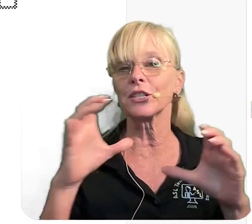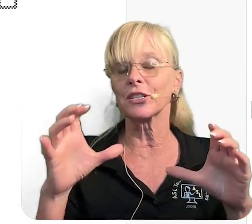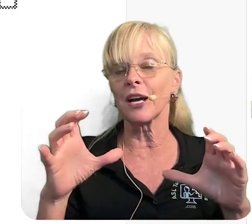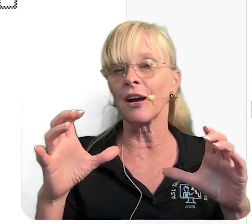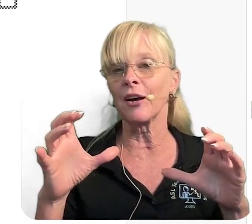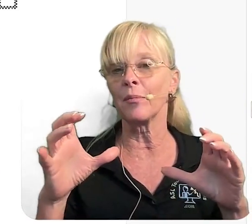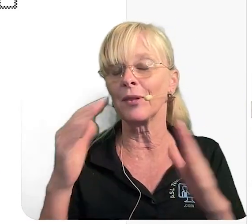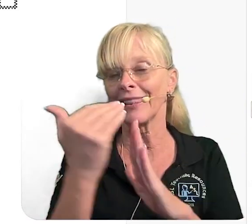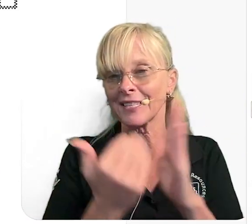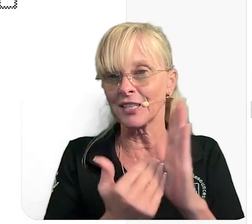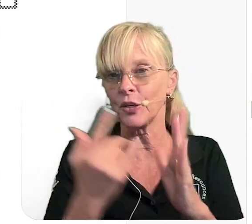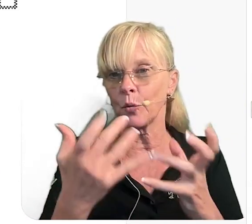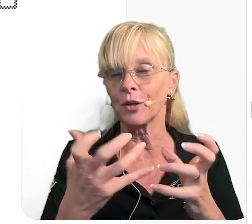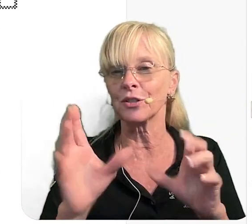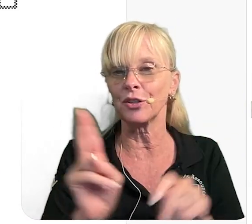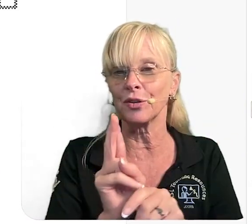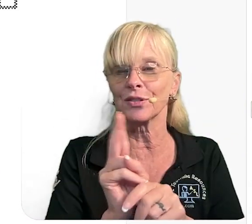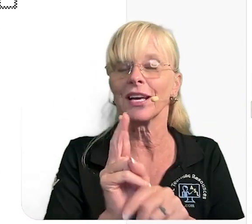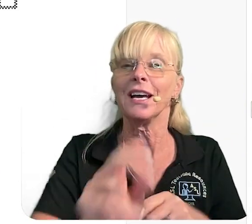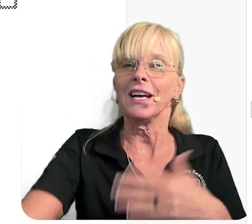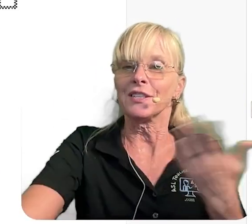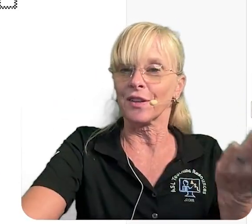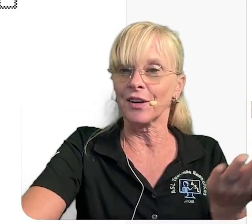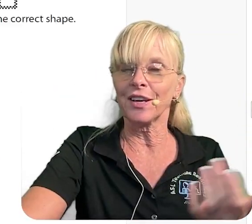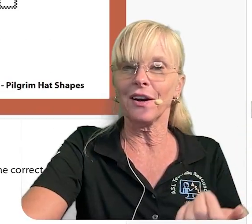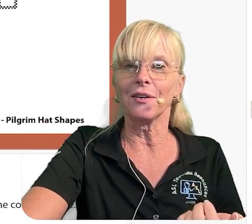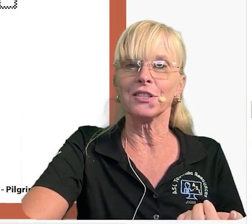or which lesson you want to use.